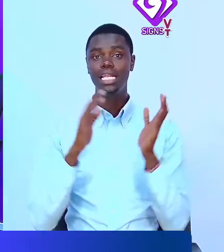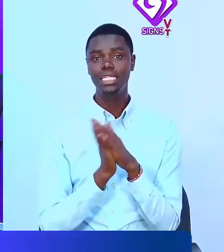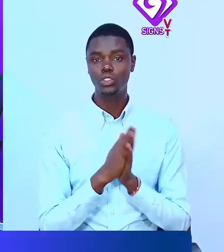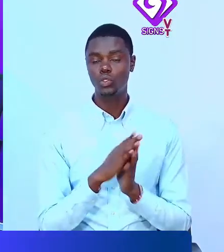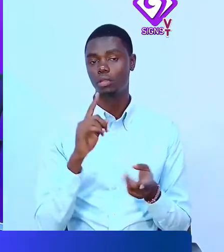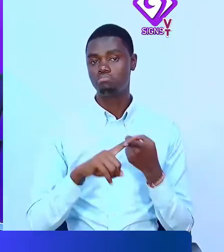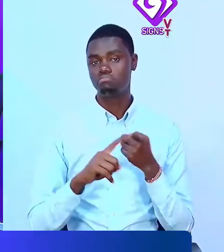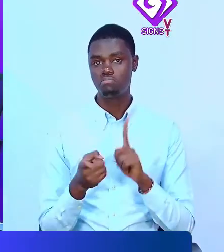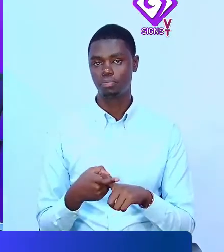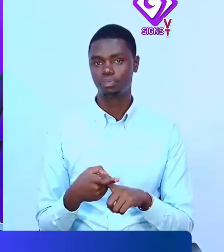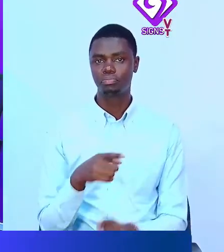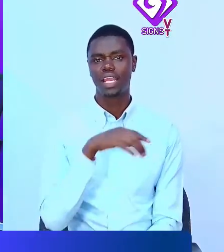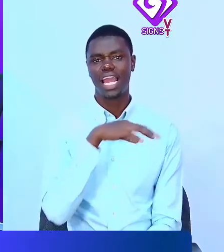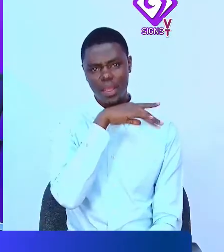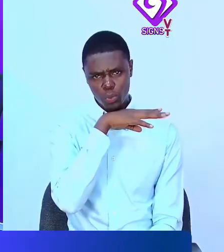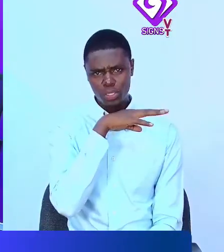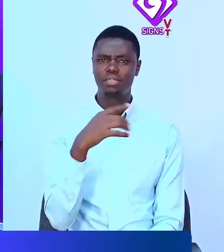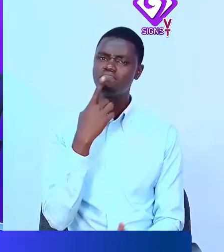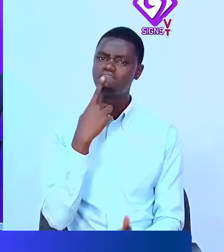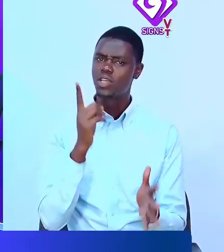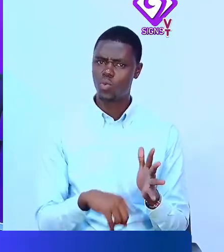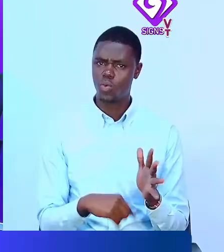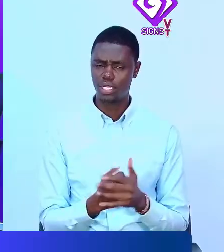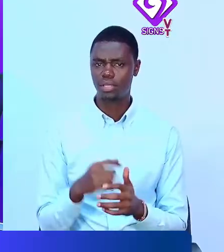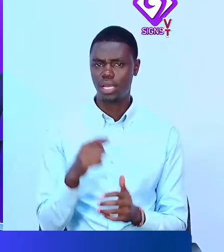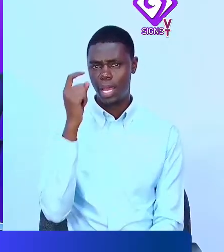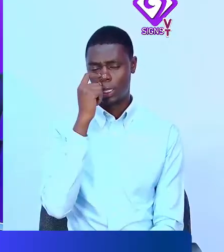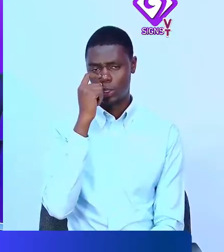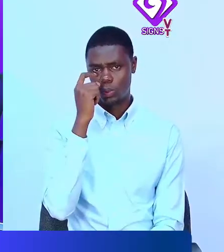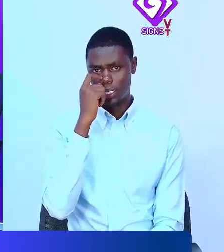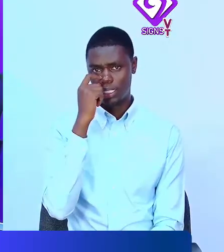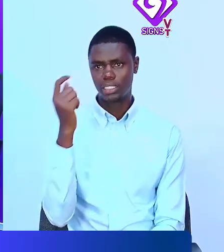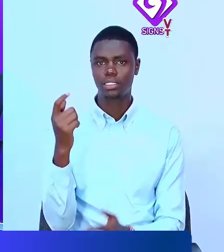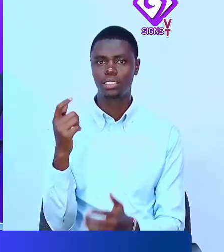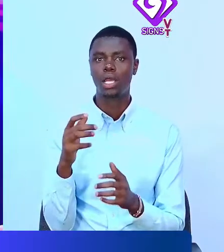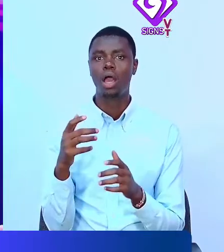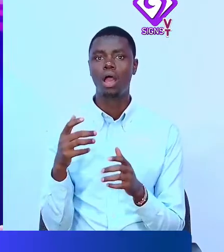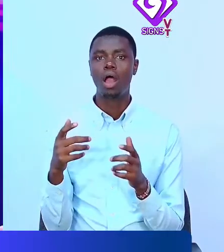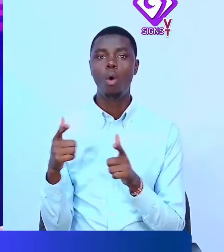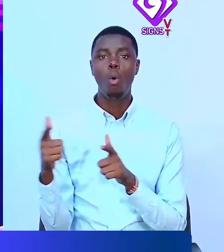Standard. Impunity. This is what they're saying. A Sudanese warlord,